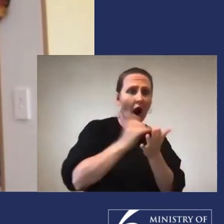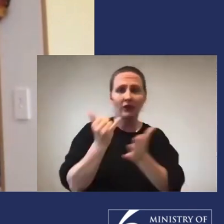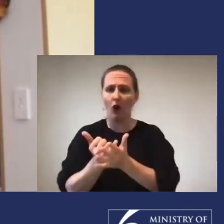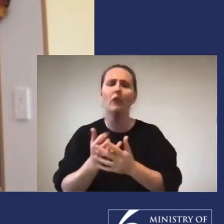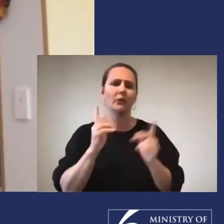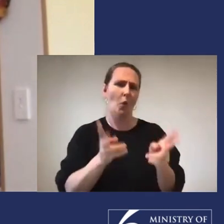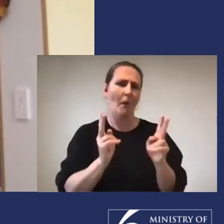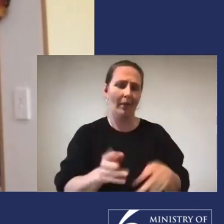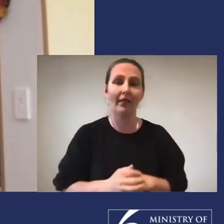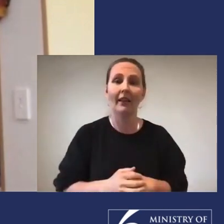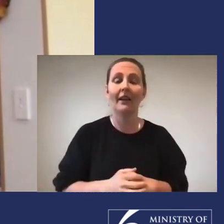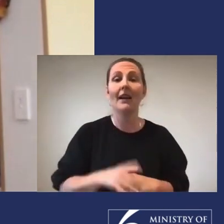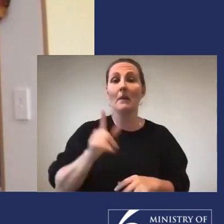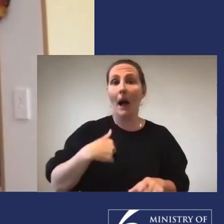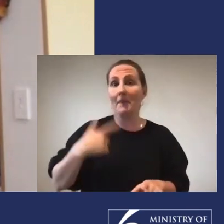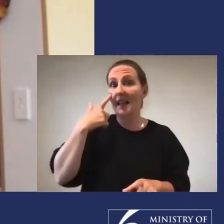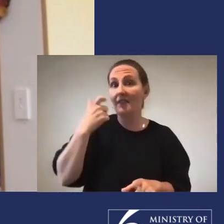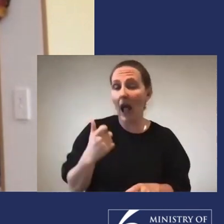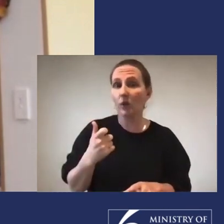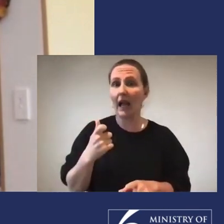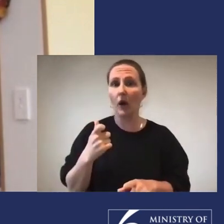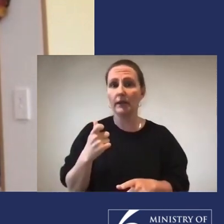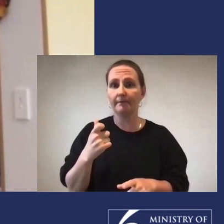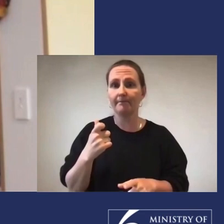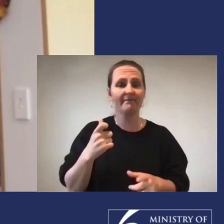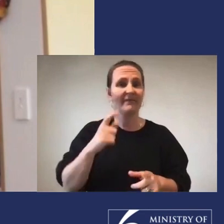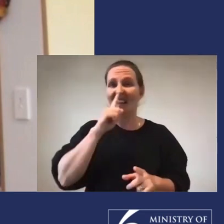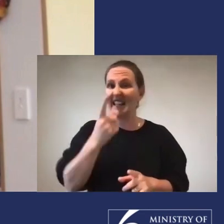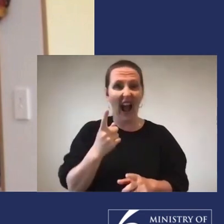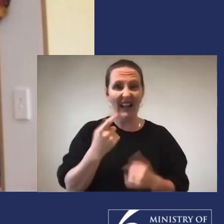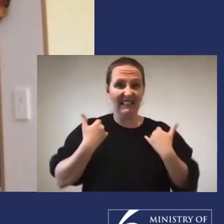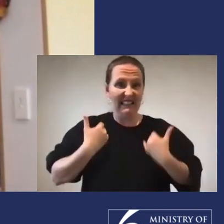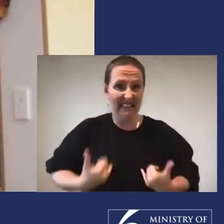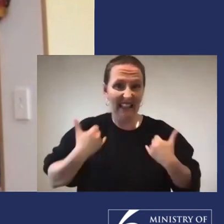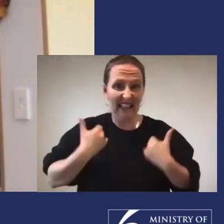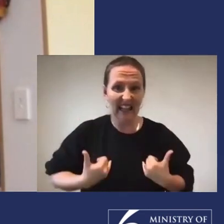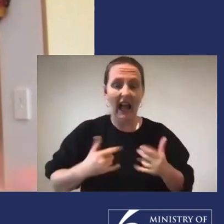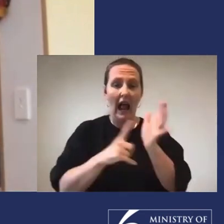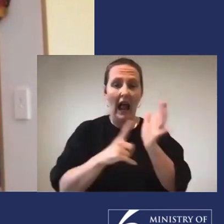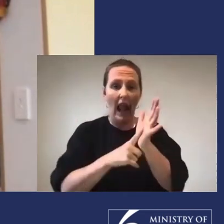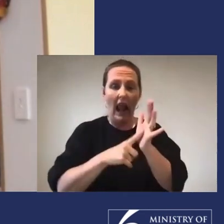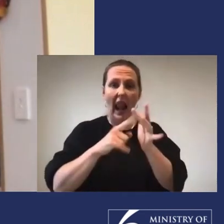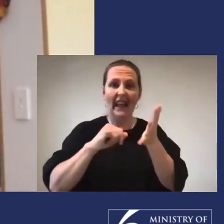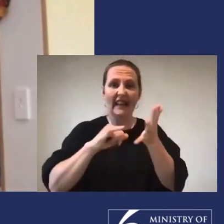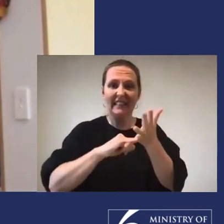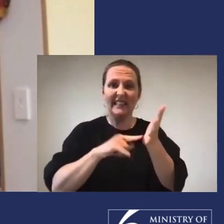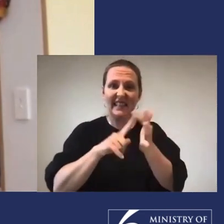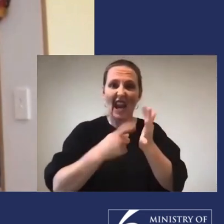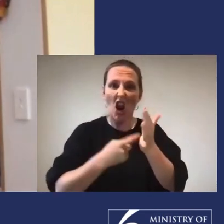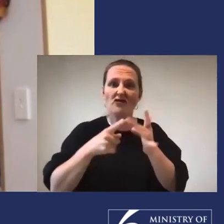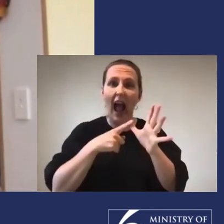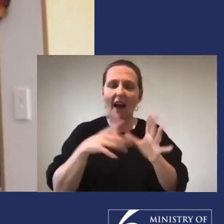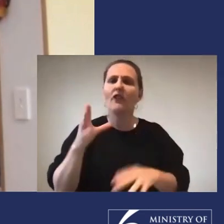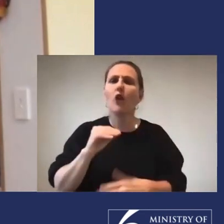was a really low chance of me actually getting listeria from eating ham, and I just started eating ham and cheese, and it was very freeing and